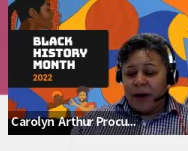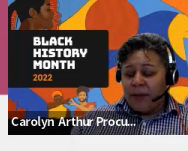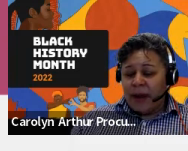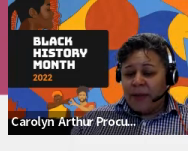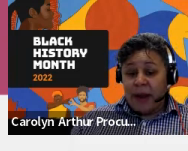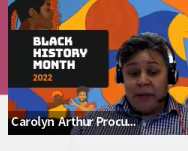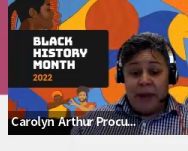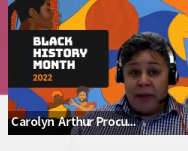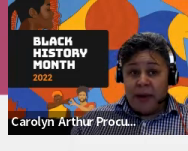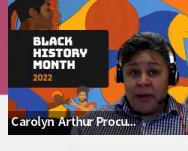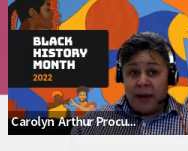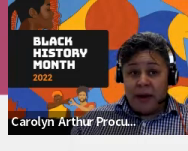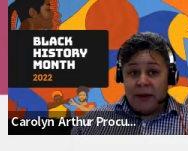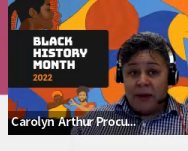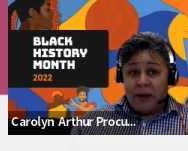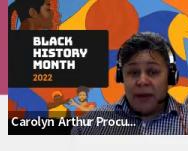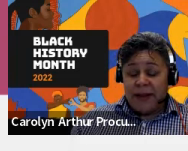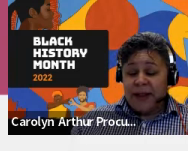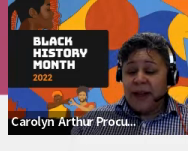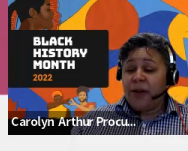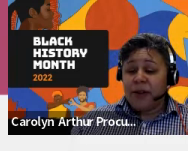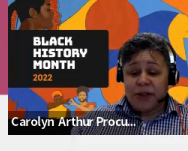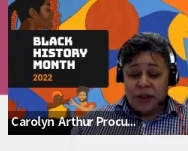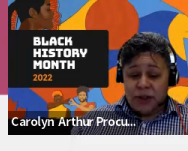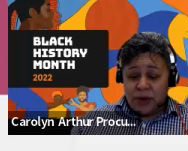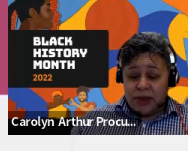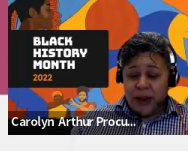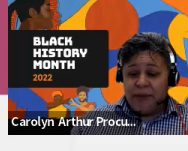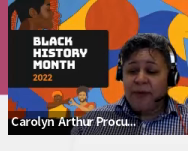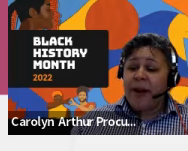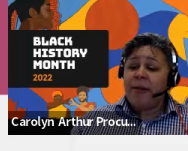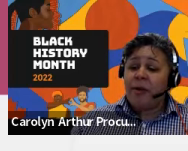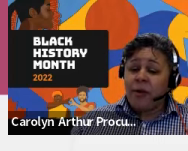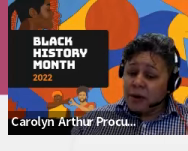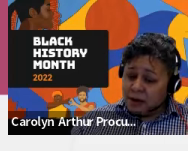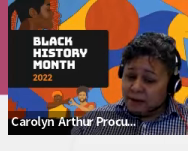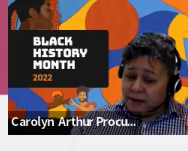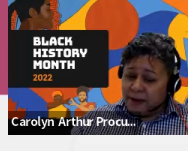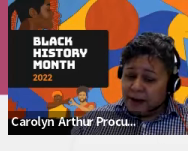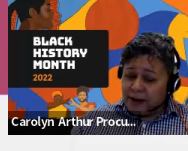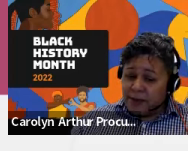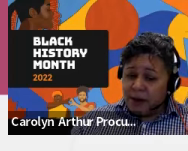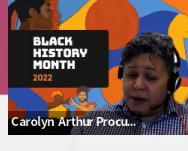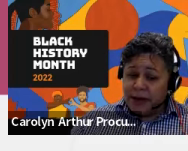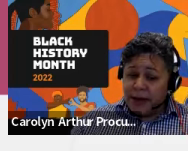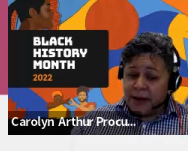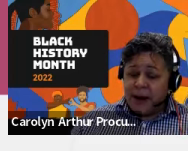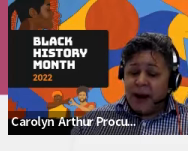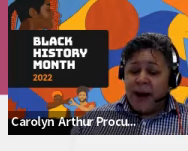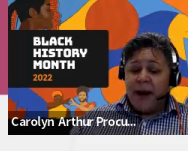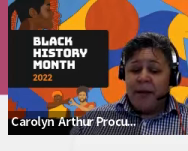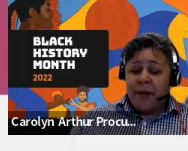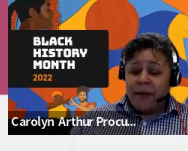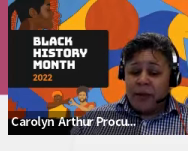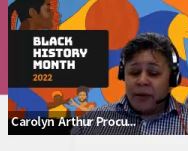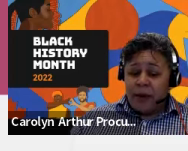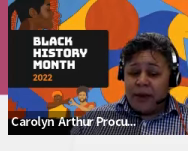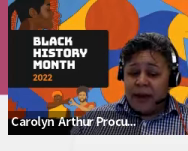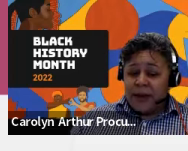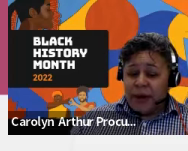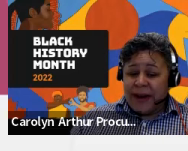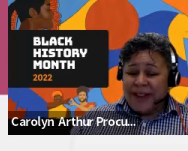work, it may be of a low complexity or just a short time frame or fitting a smaller need. But